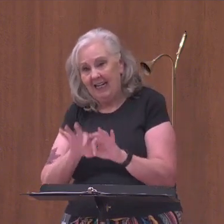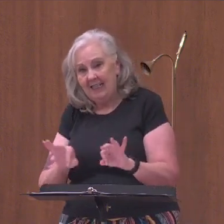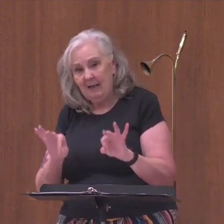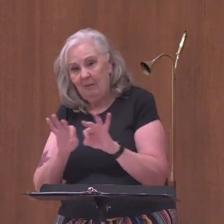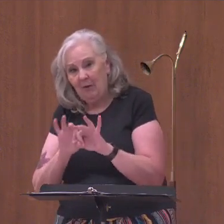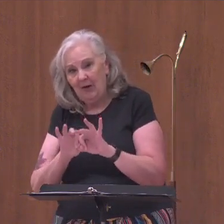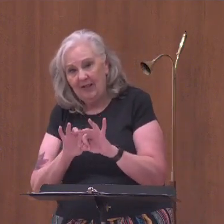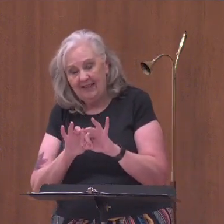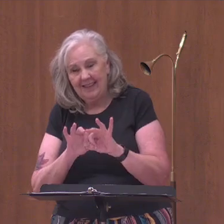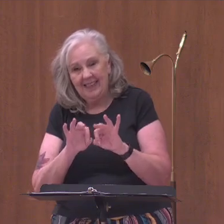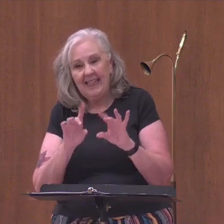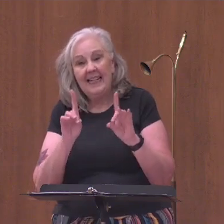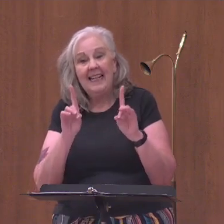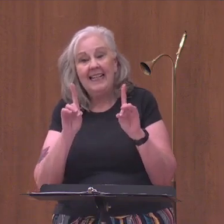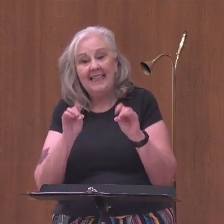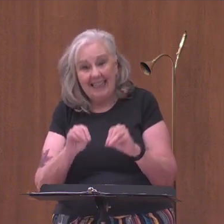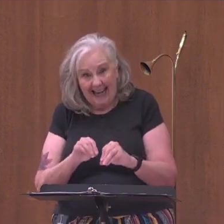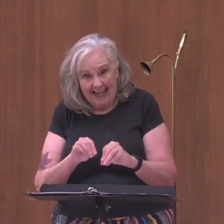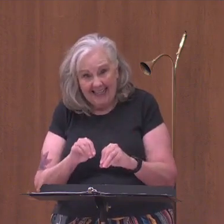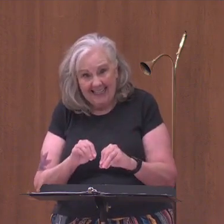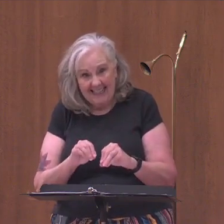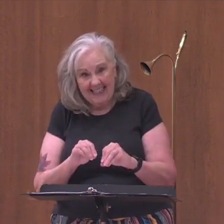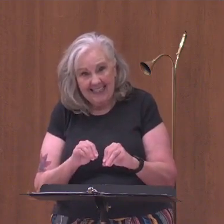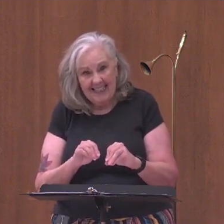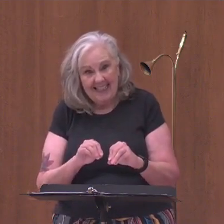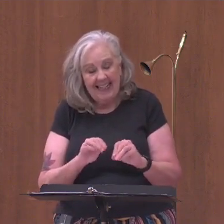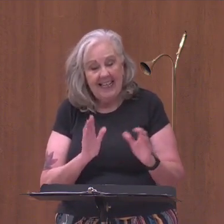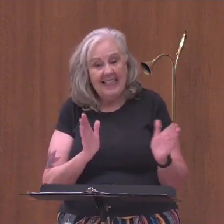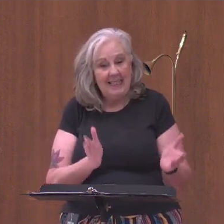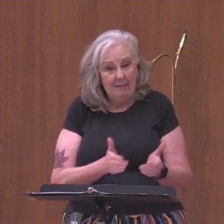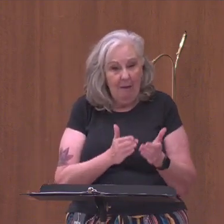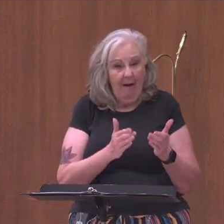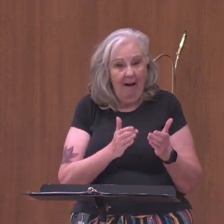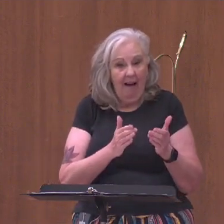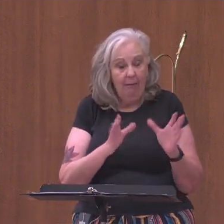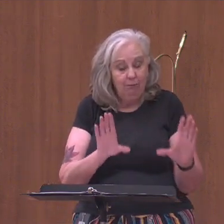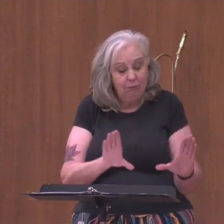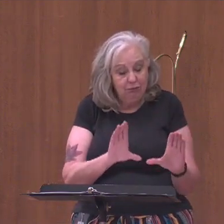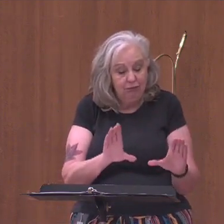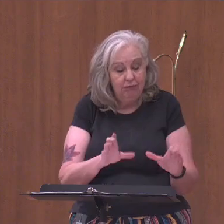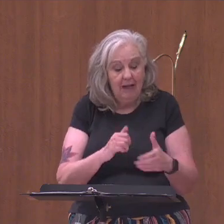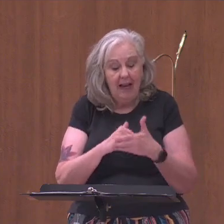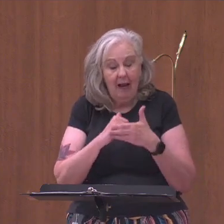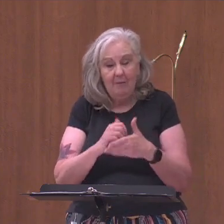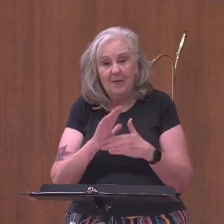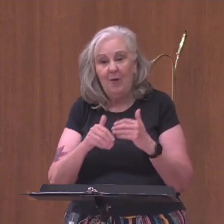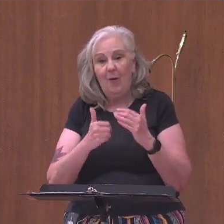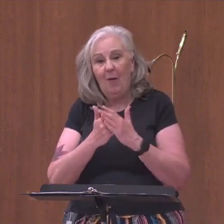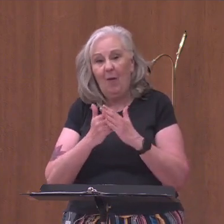it does. Even a small act of care can help the whole world sing.